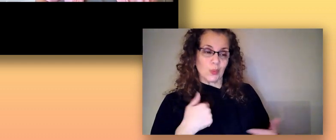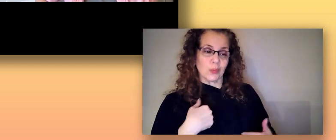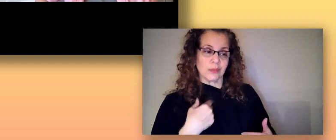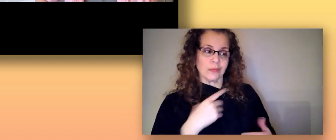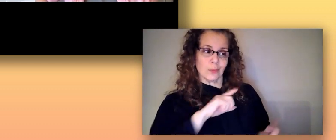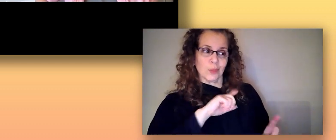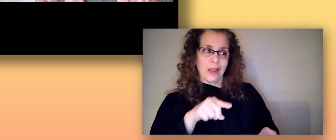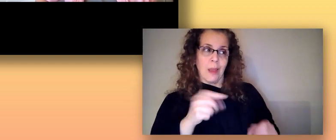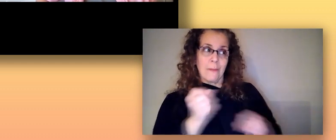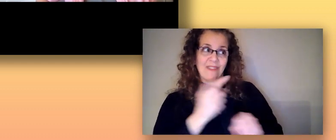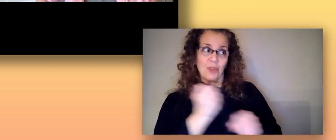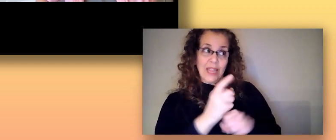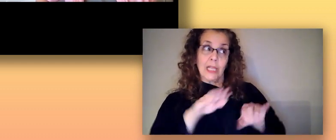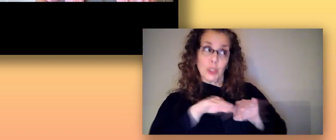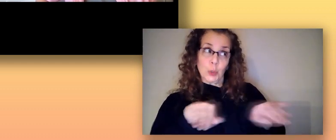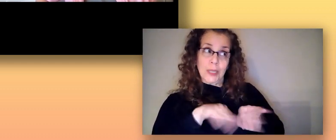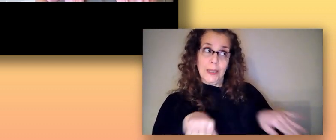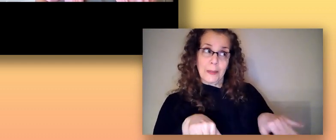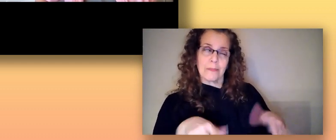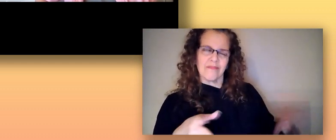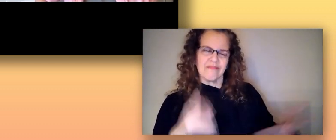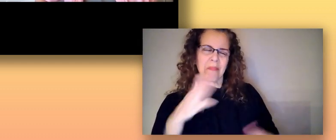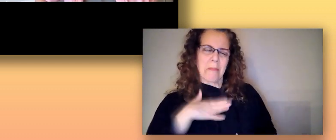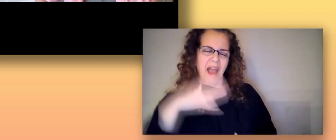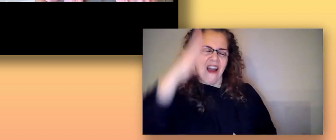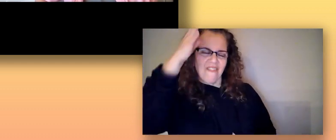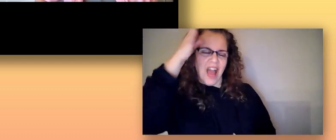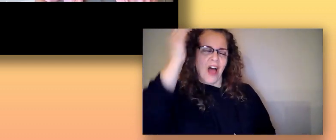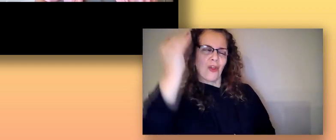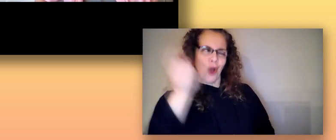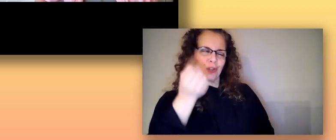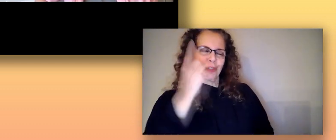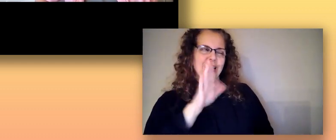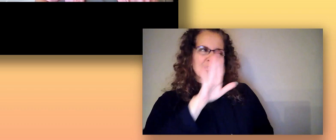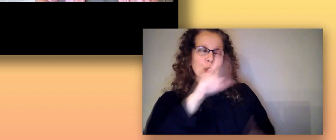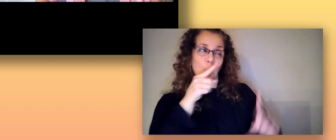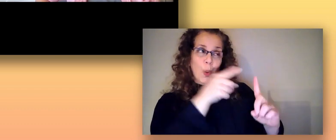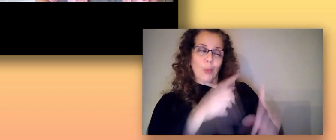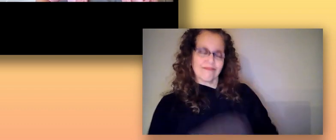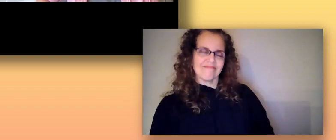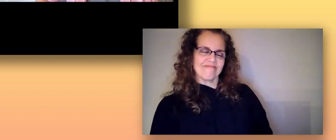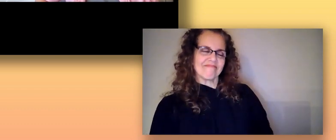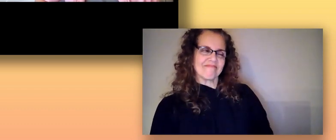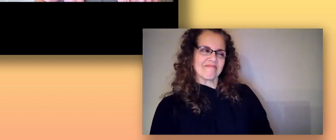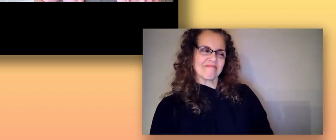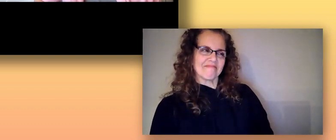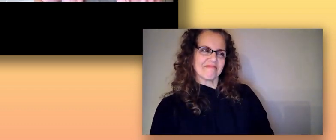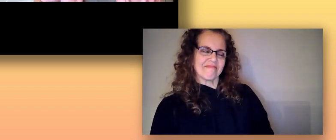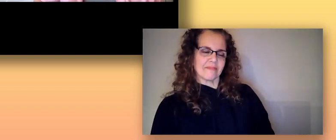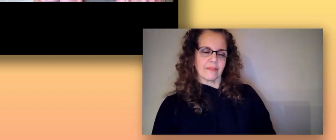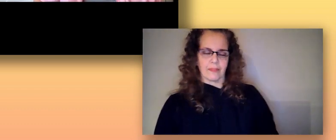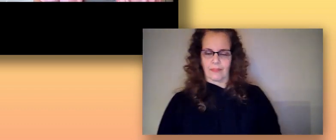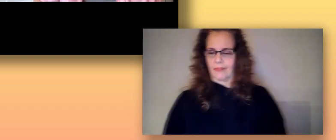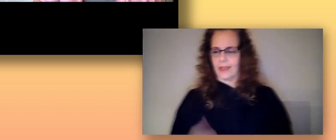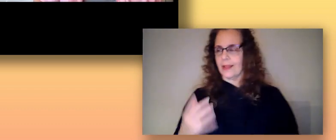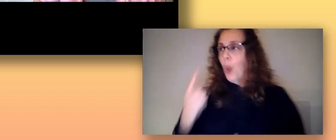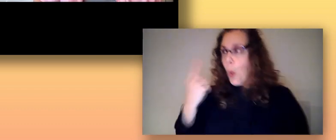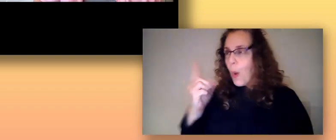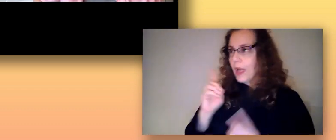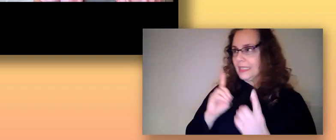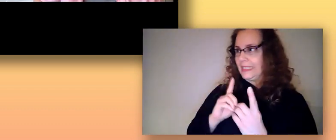every summer to swim, I think my father knows what your intentions are. It's just one